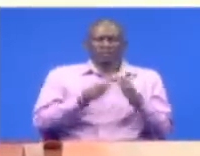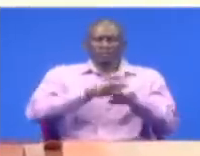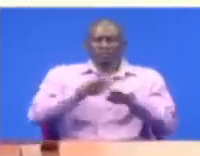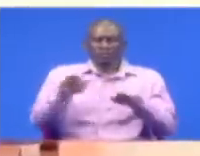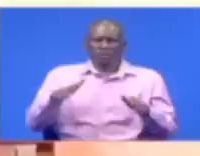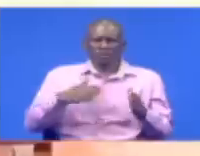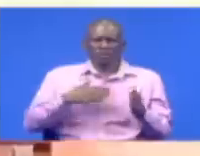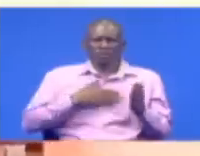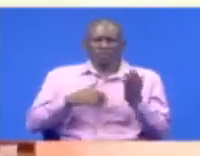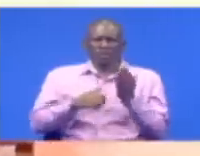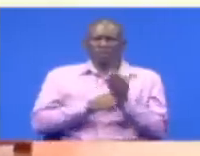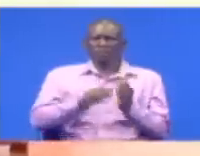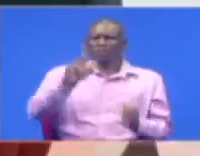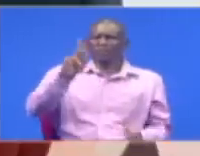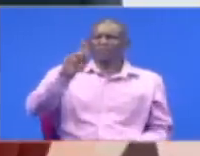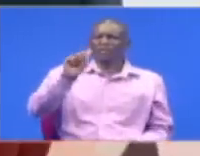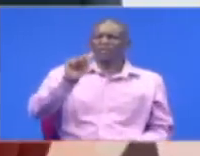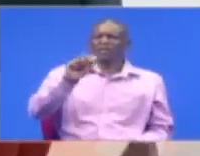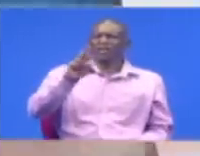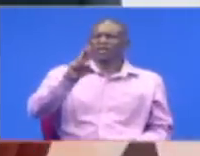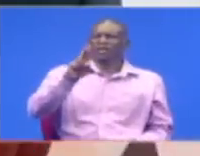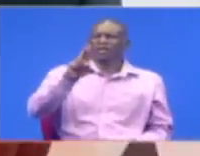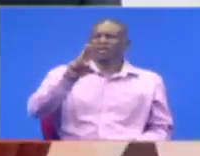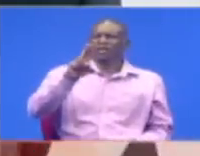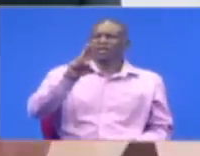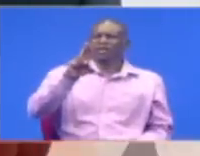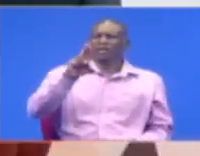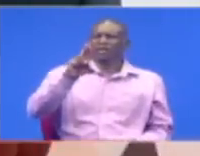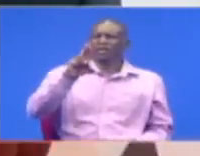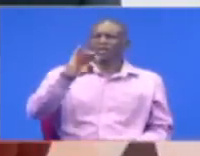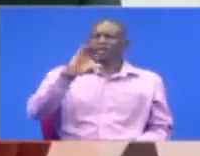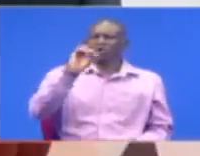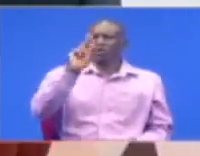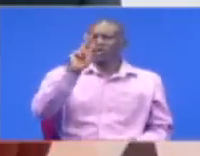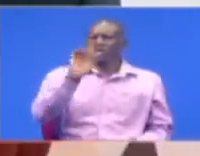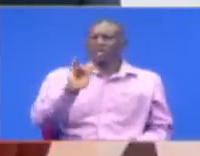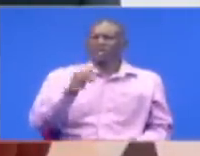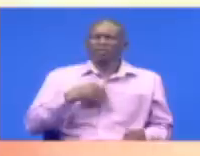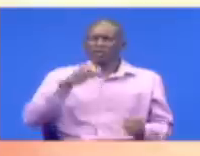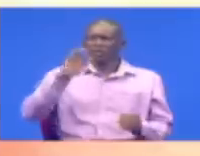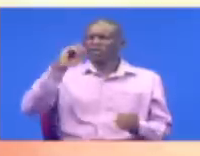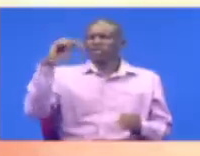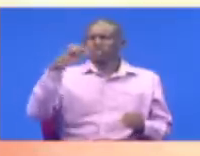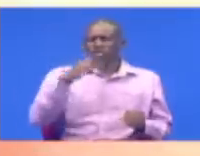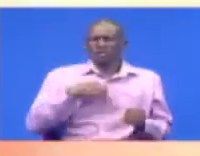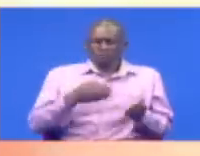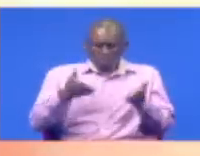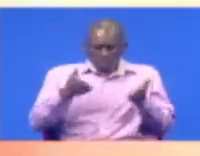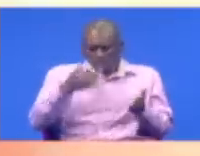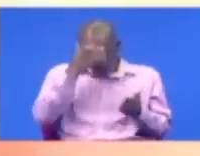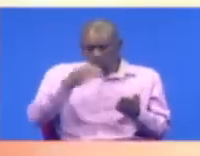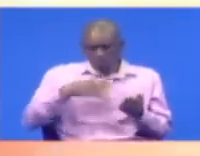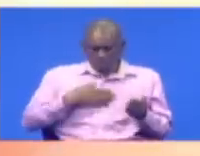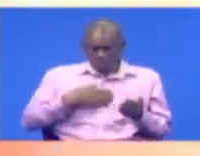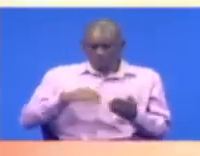Karakariyuki. I am the Attorney General, and I'm here by virtue of that